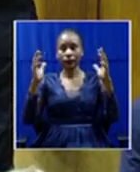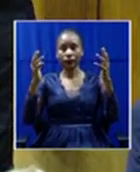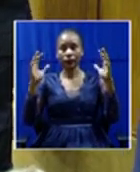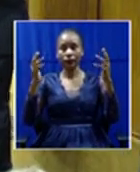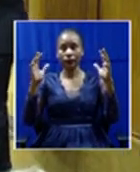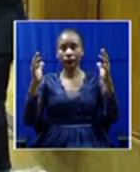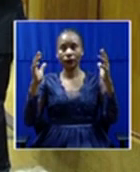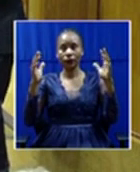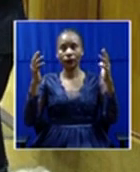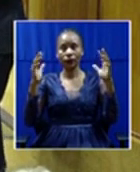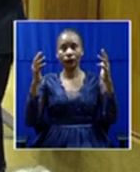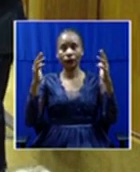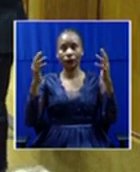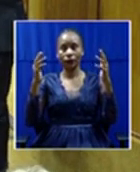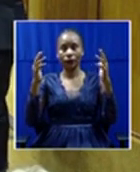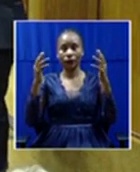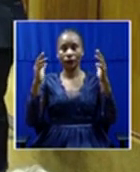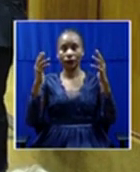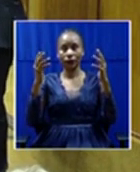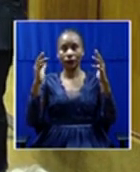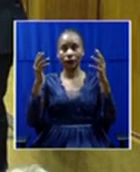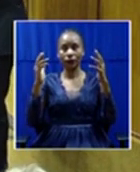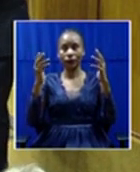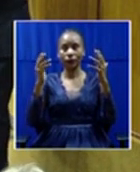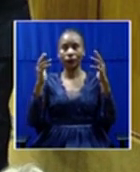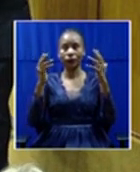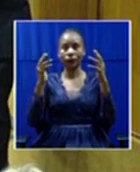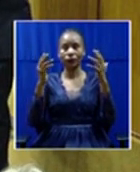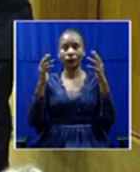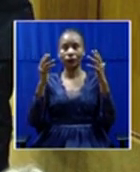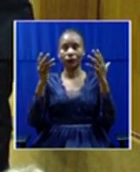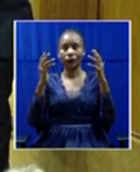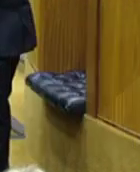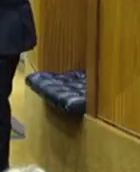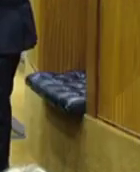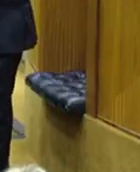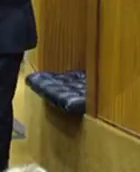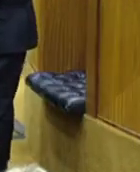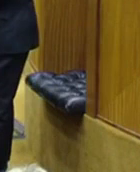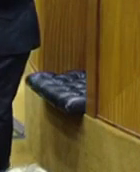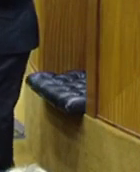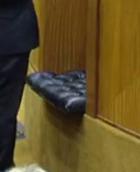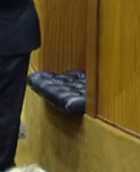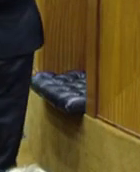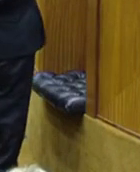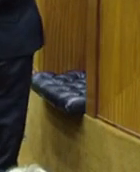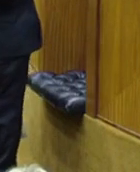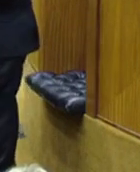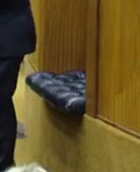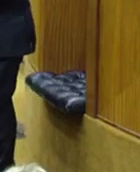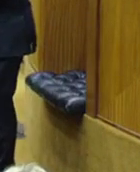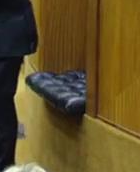this point in time. I mean, let me hasten to say, if Parliament was dissolved now, the IFP stands to benefit. We are on an upwards